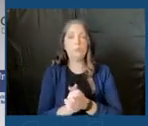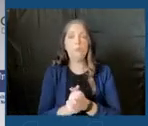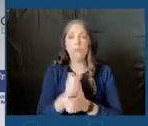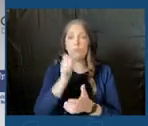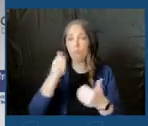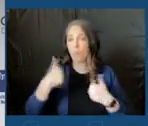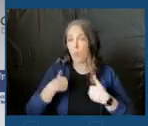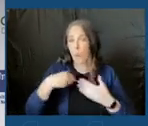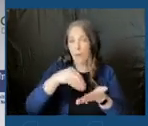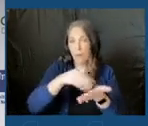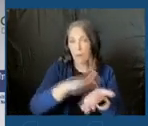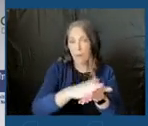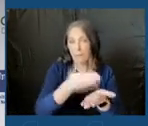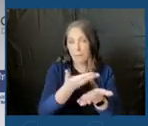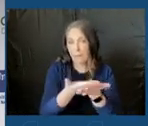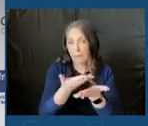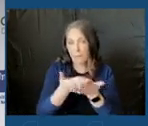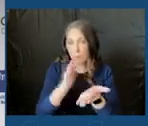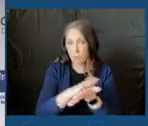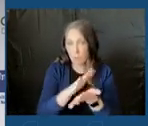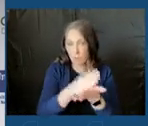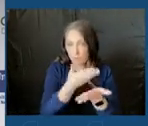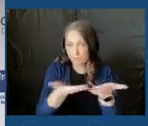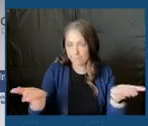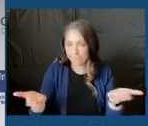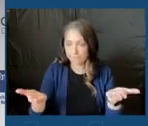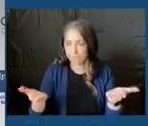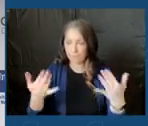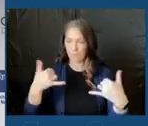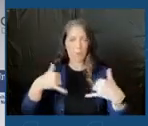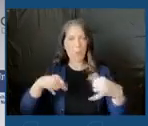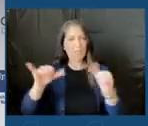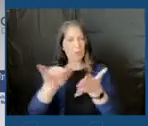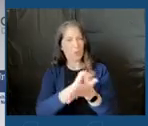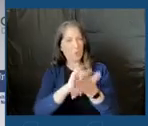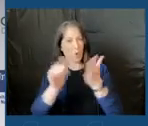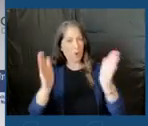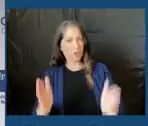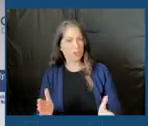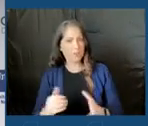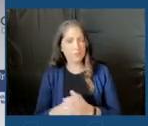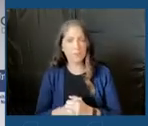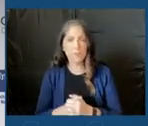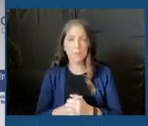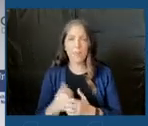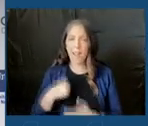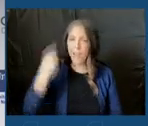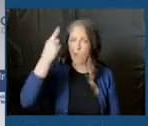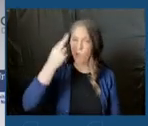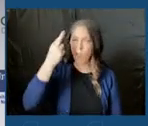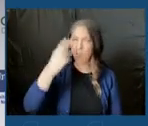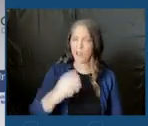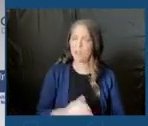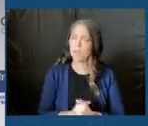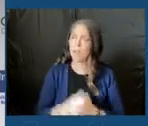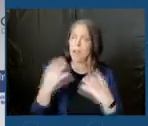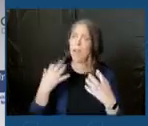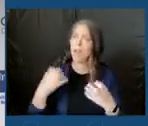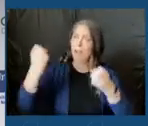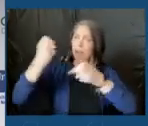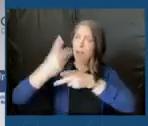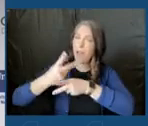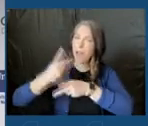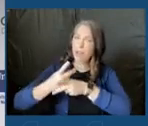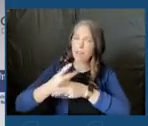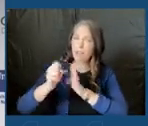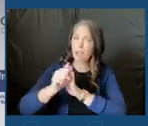documentation. They're still New Yorkers. And I realized that health care covered by the federal government, the state, took